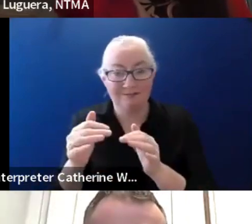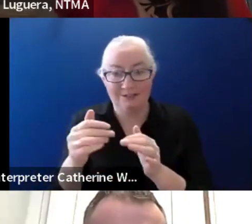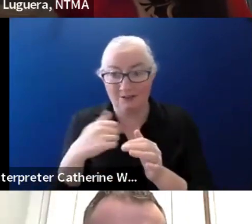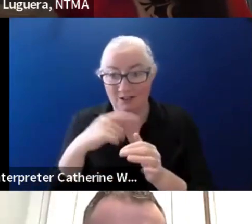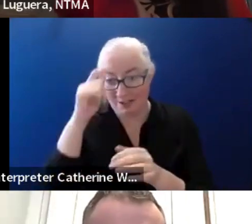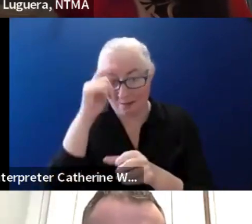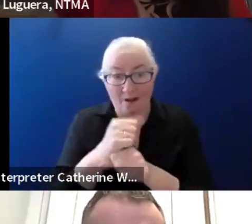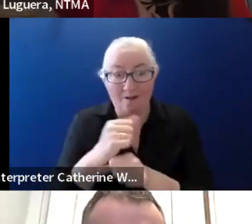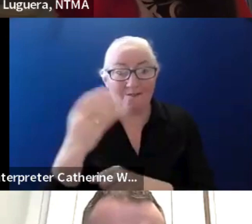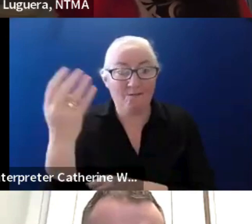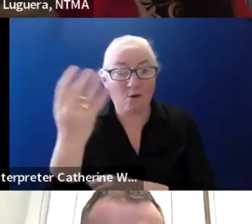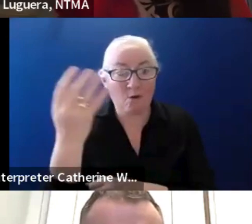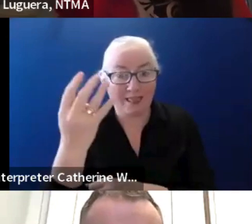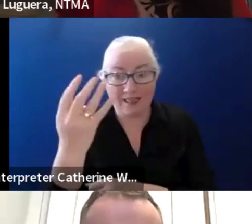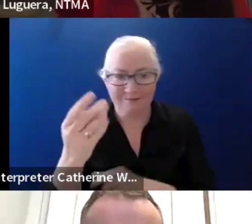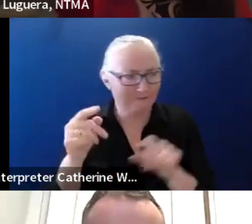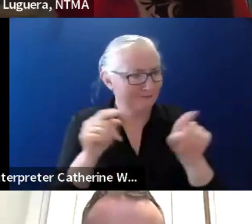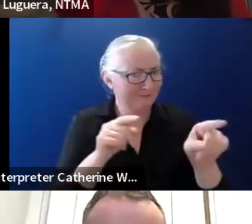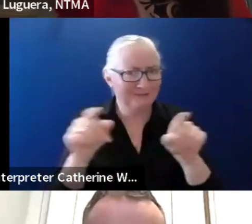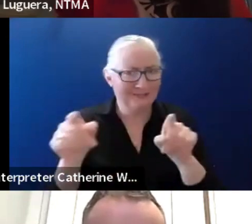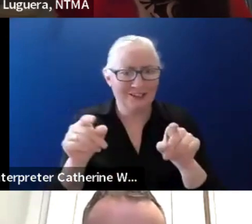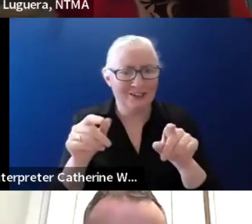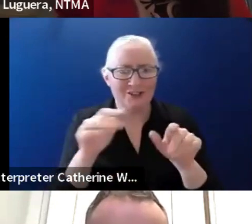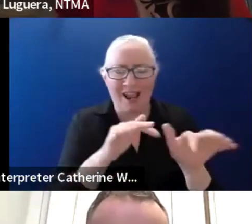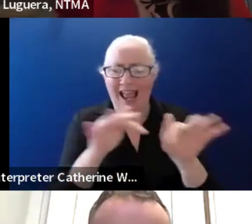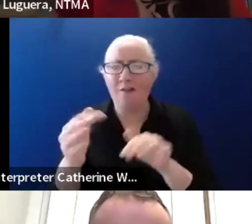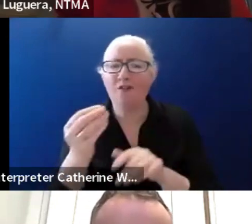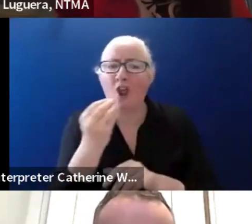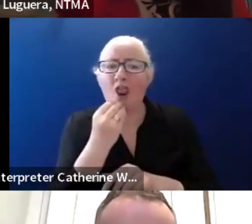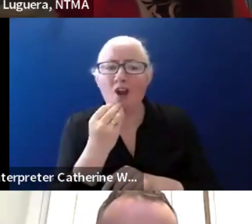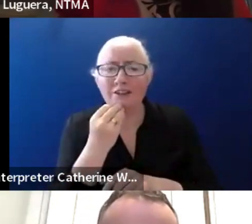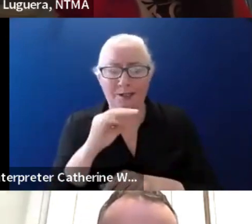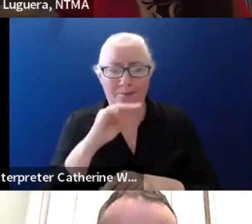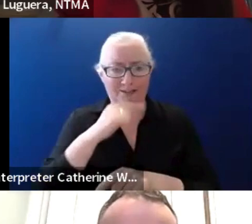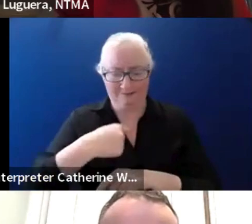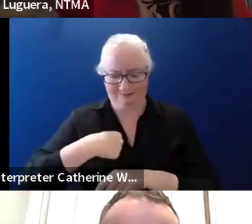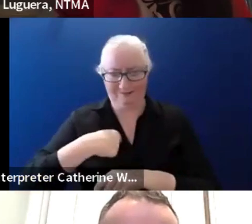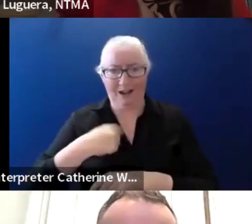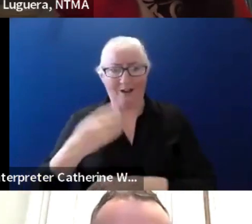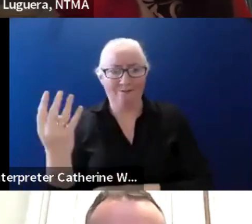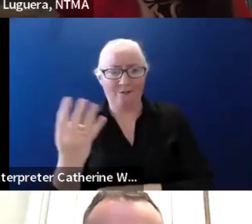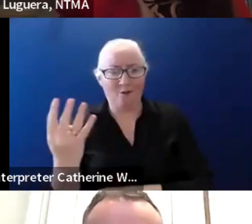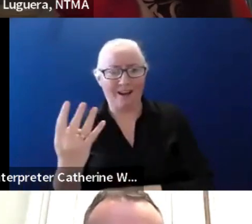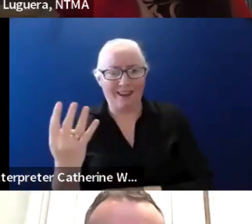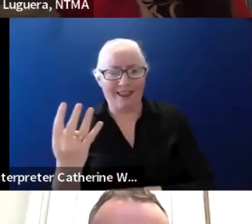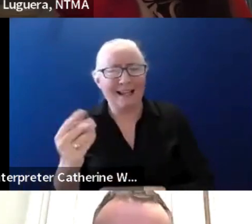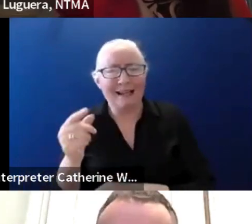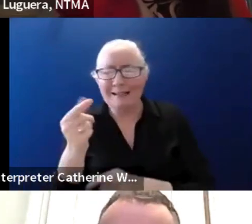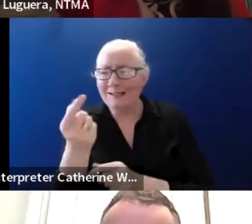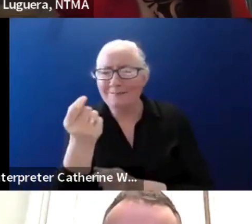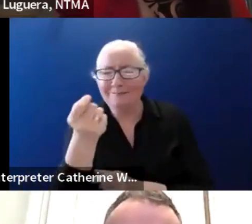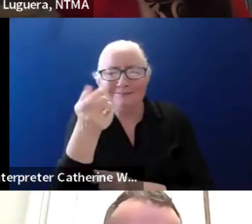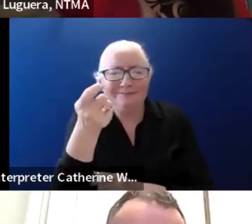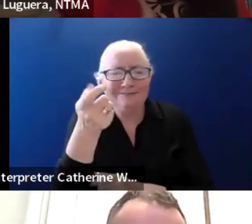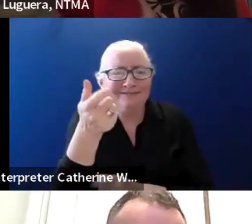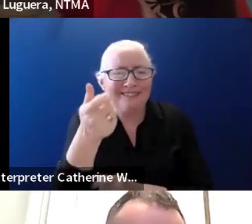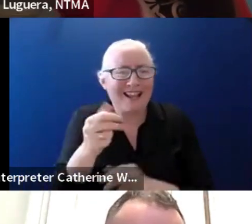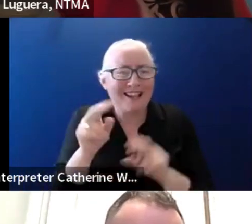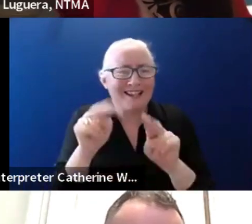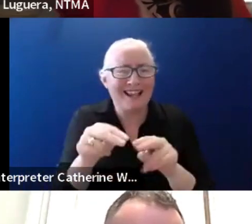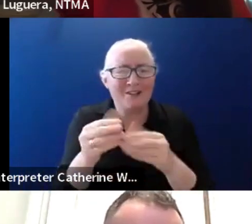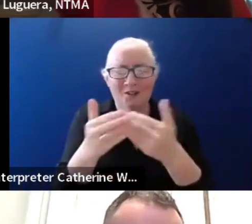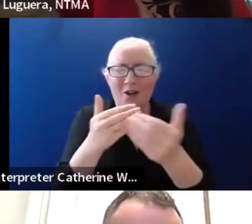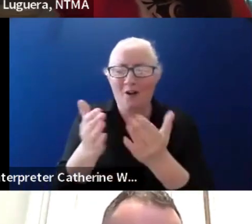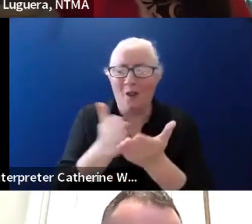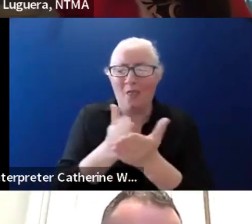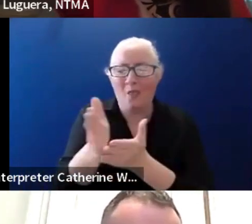4 p.m., which may not be your after lunch, and those things are simple things that can be addressed by communication,